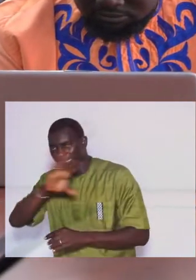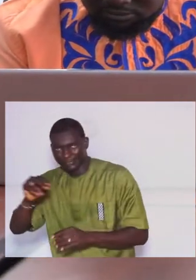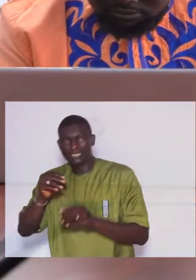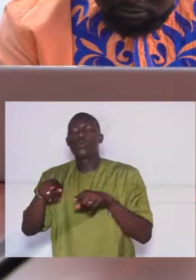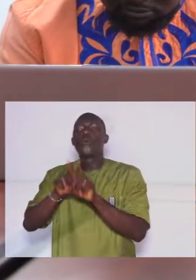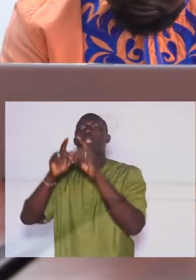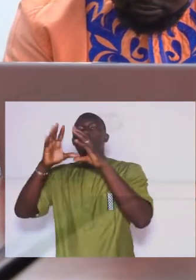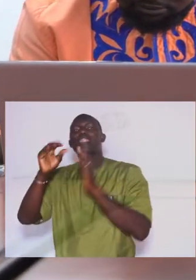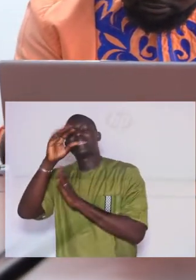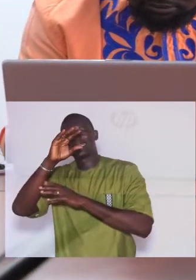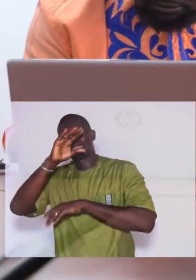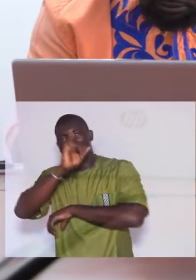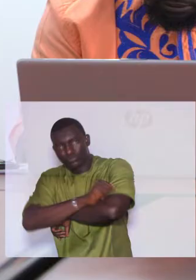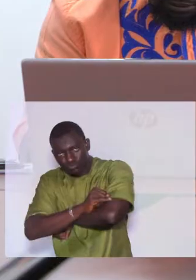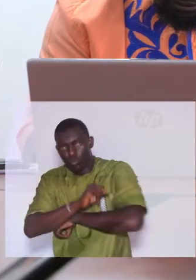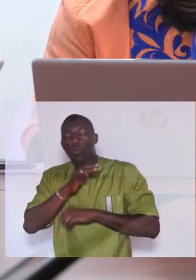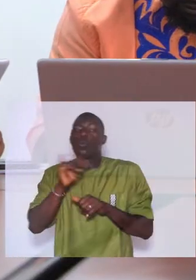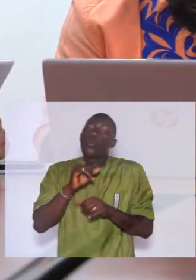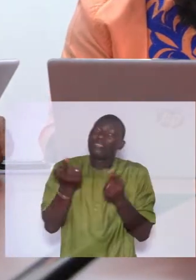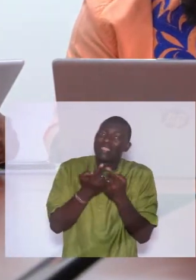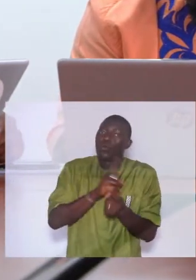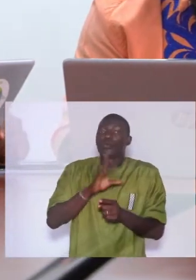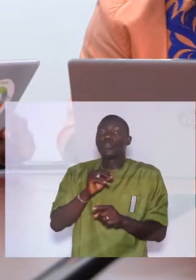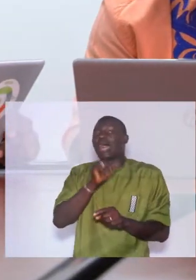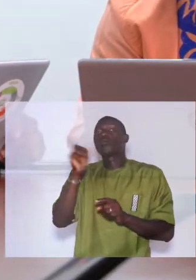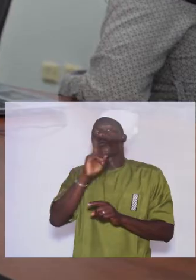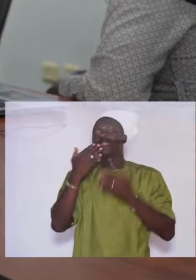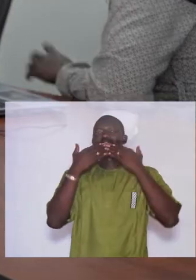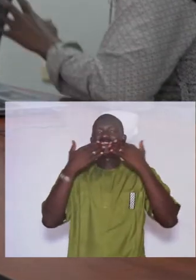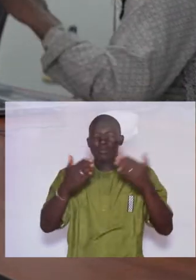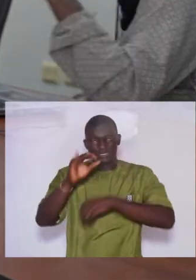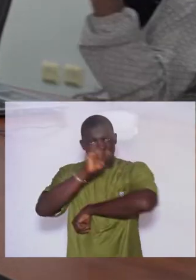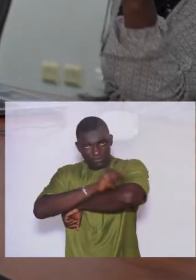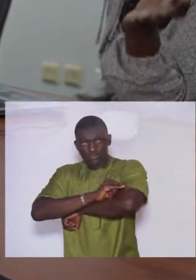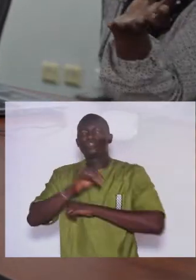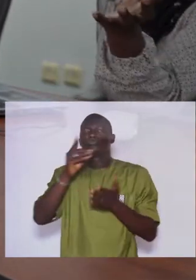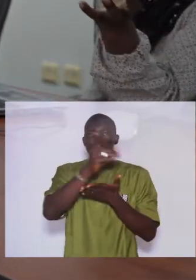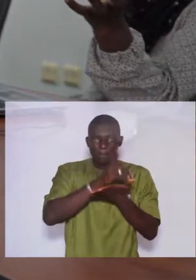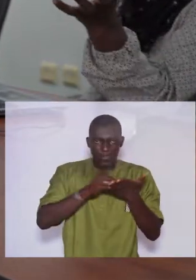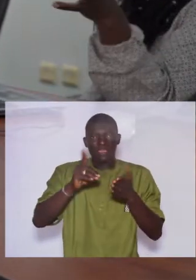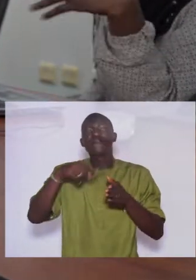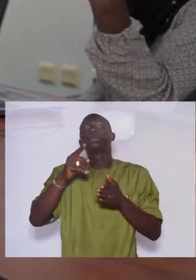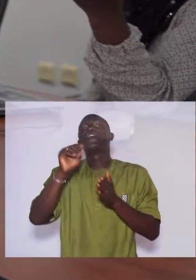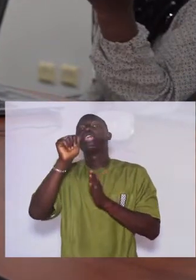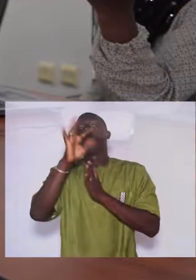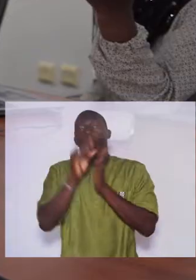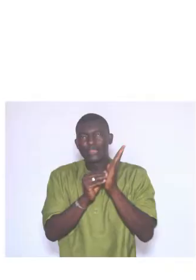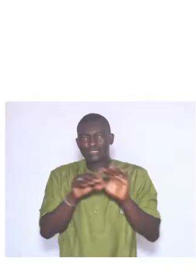which highlights what the audit will entail and what information the institution should provide for the audit to